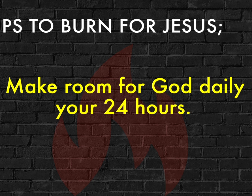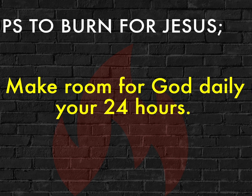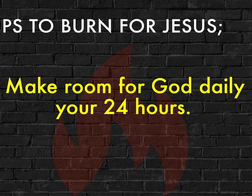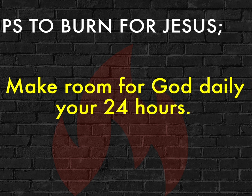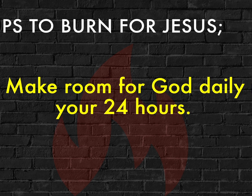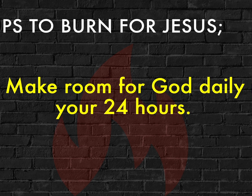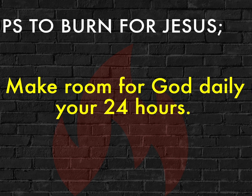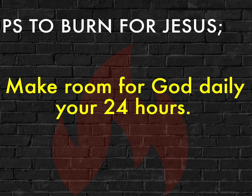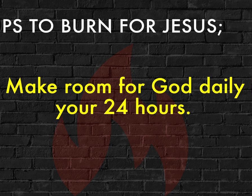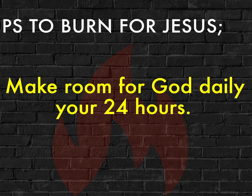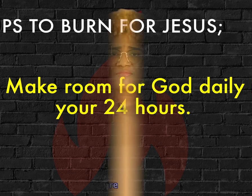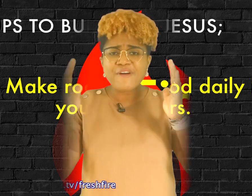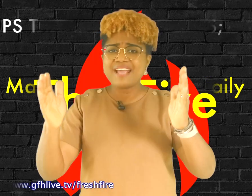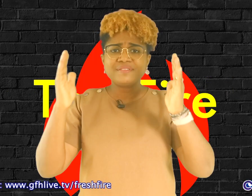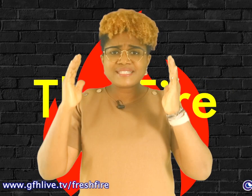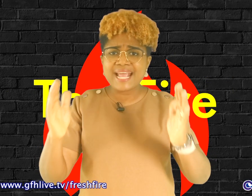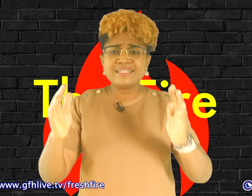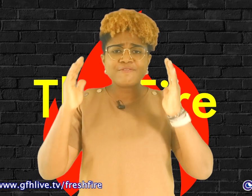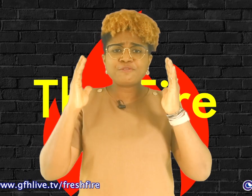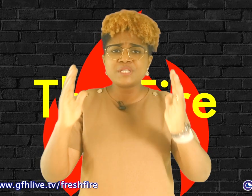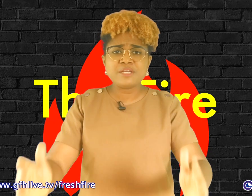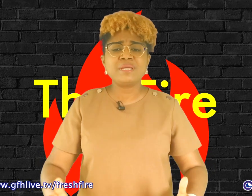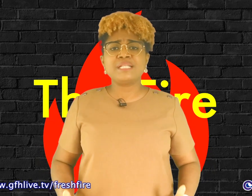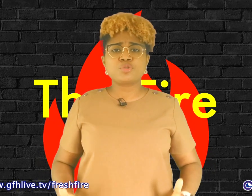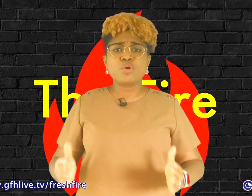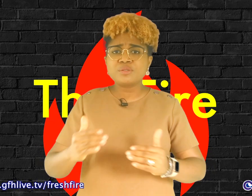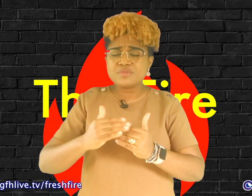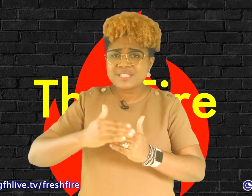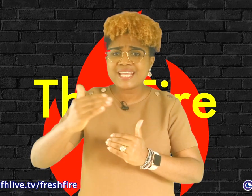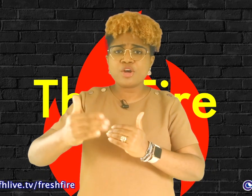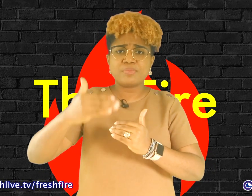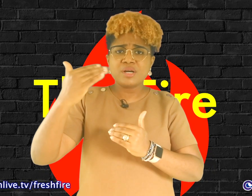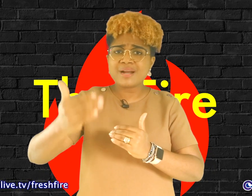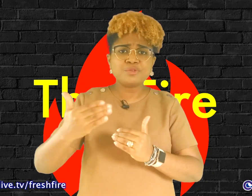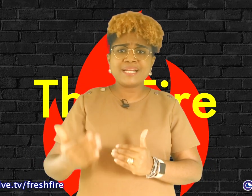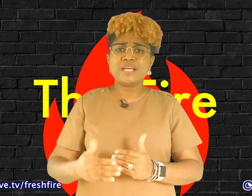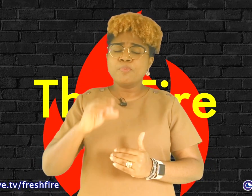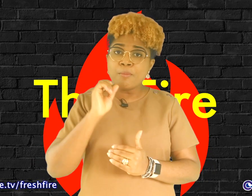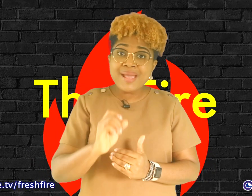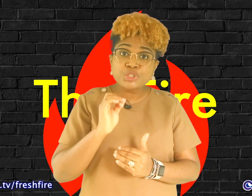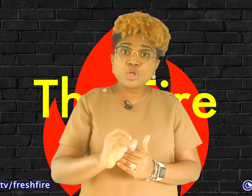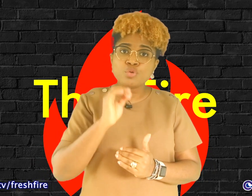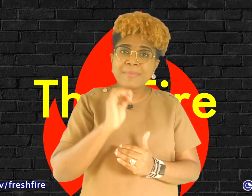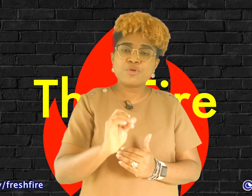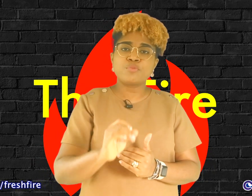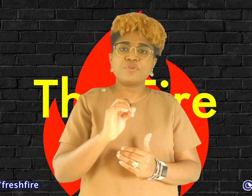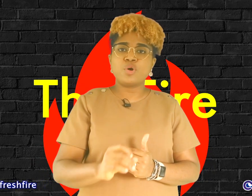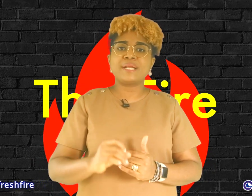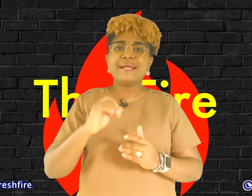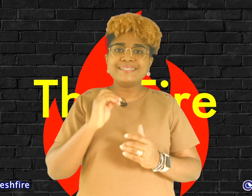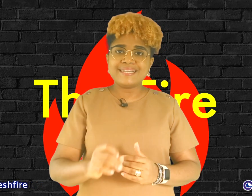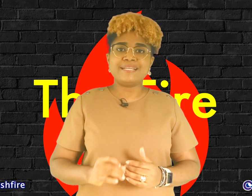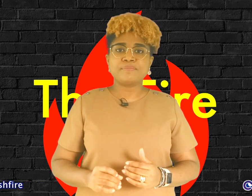you can't give 5, 10, 15 minutes to God. Take it up gradually, but make sure you make room